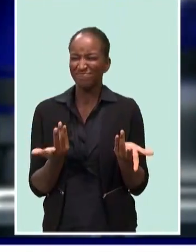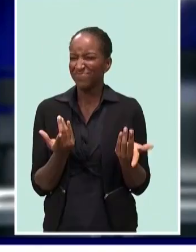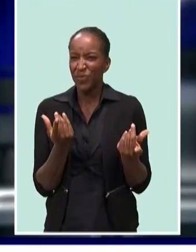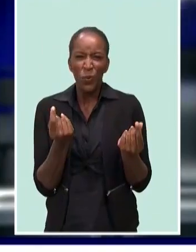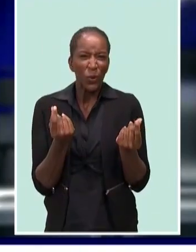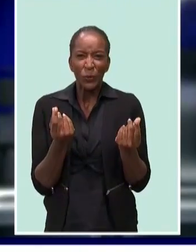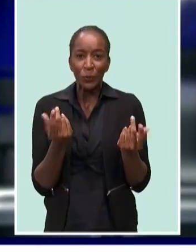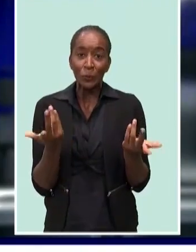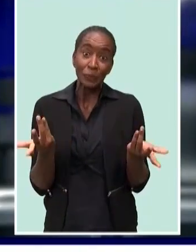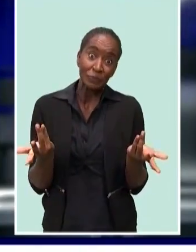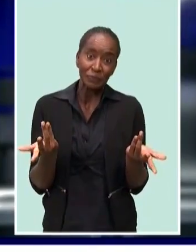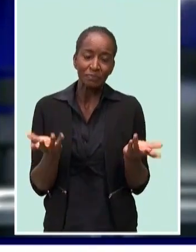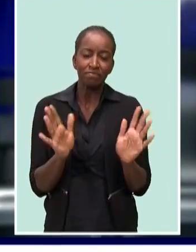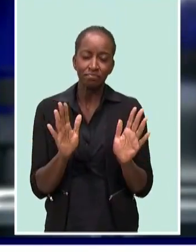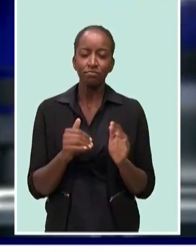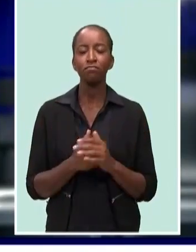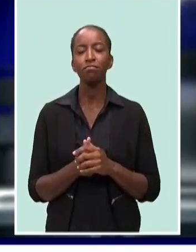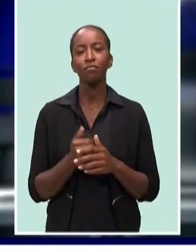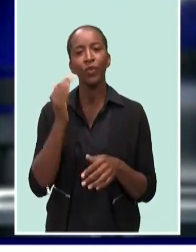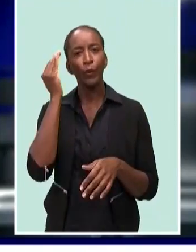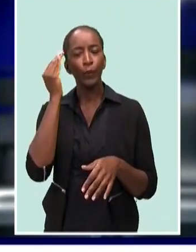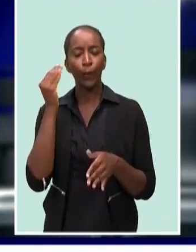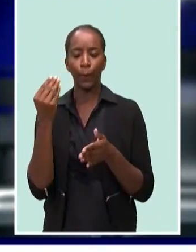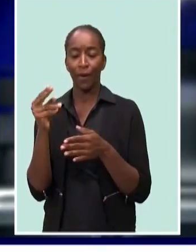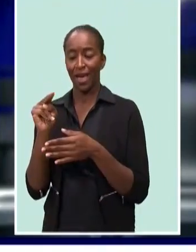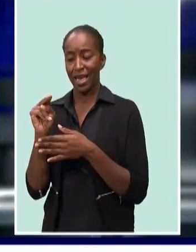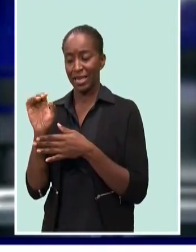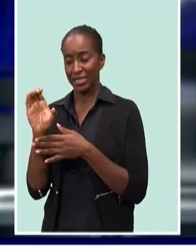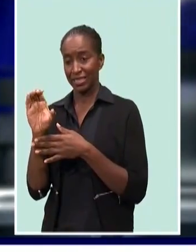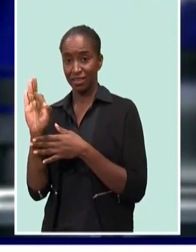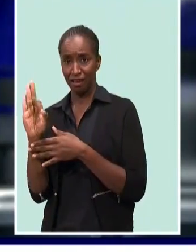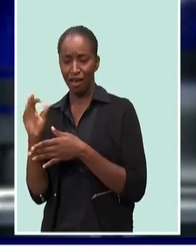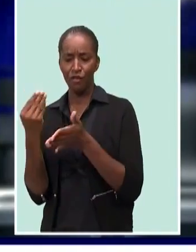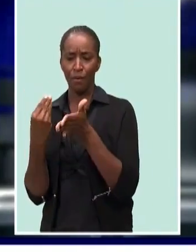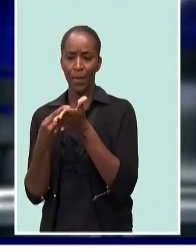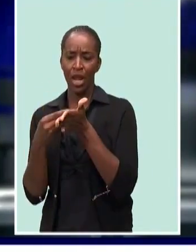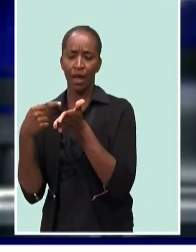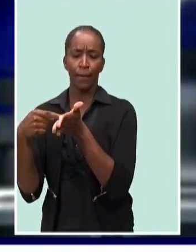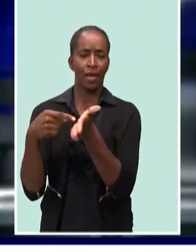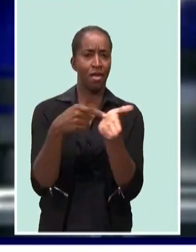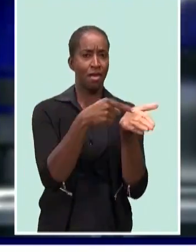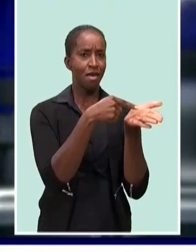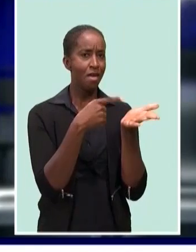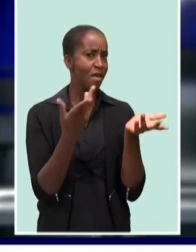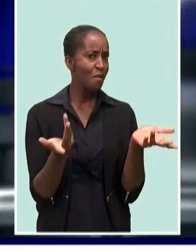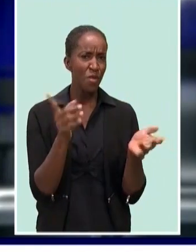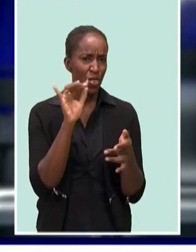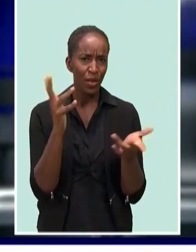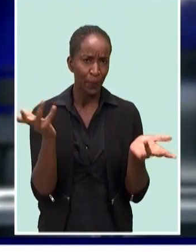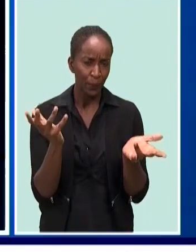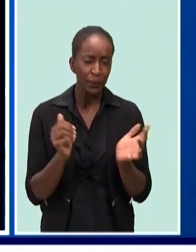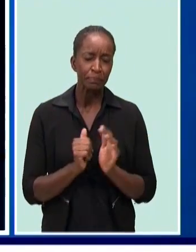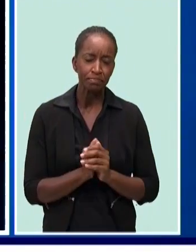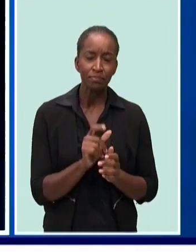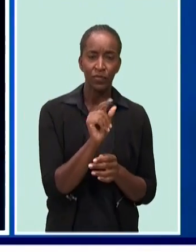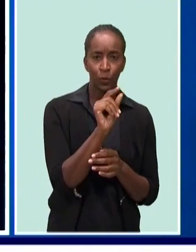been hemorrhaging money. Again, let's use those same 3 years. In 2016, the competition